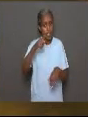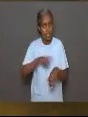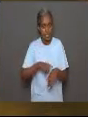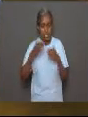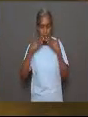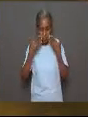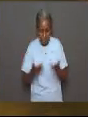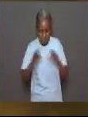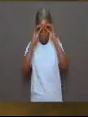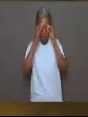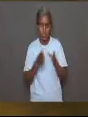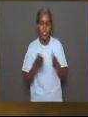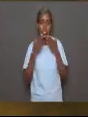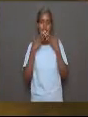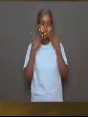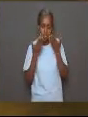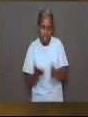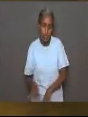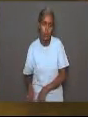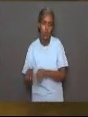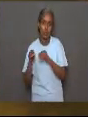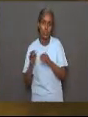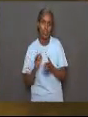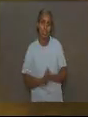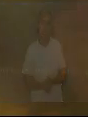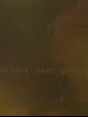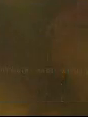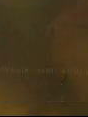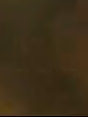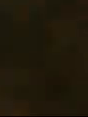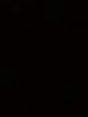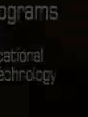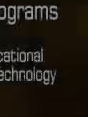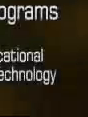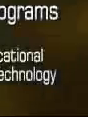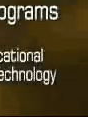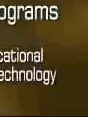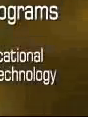functions. Until next time, thank you, teacher. Thank you, students.